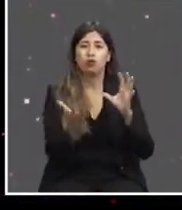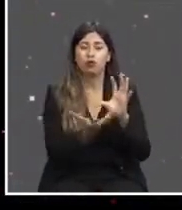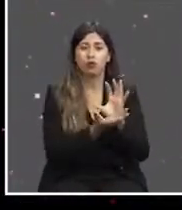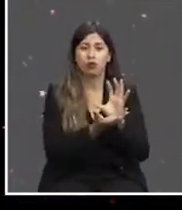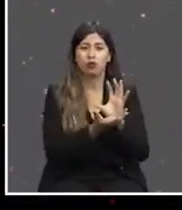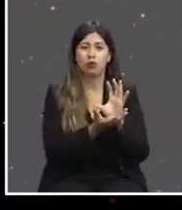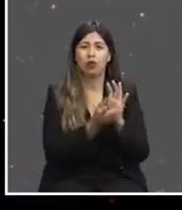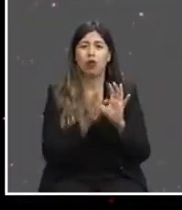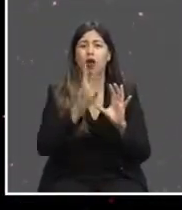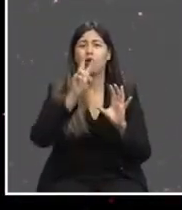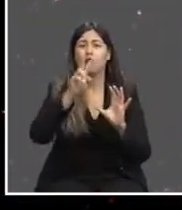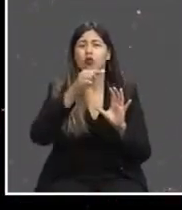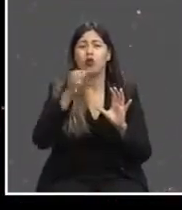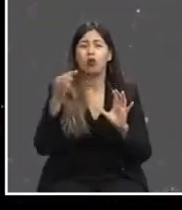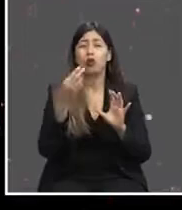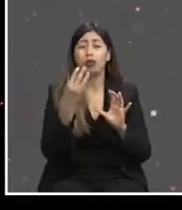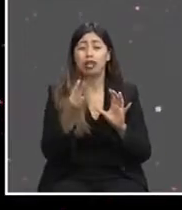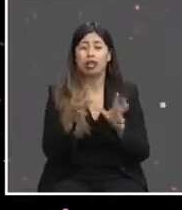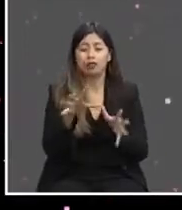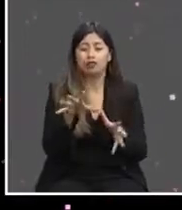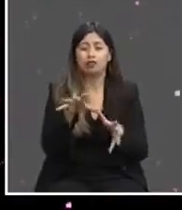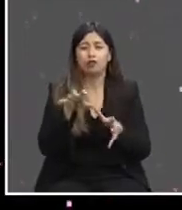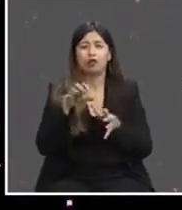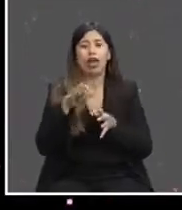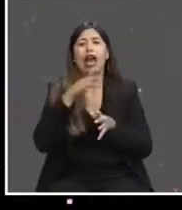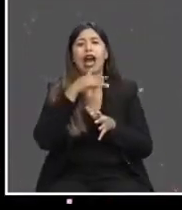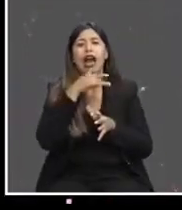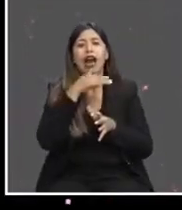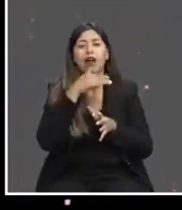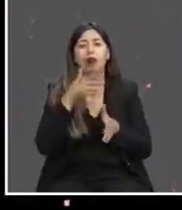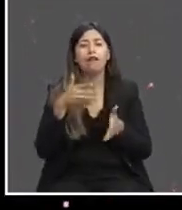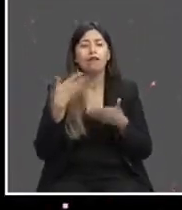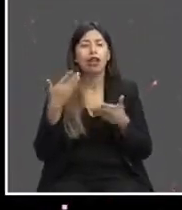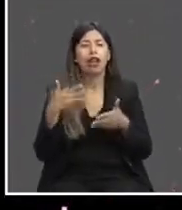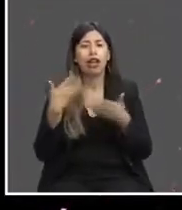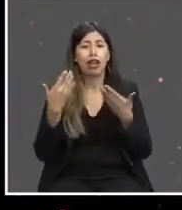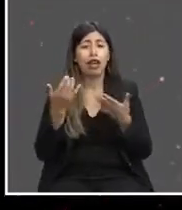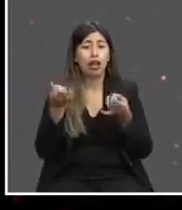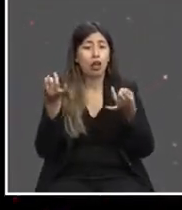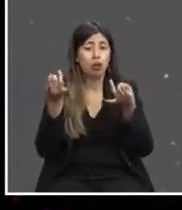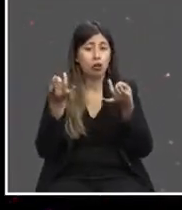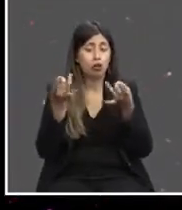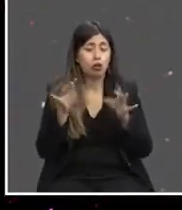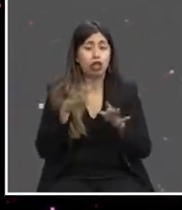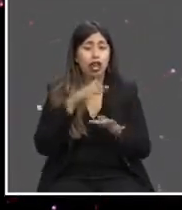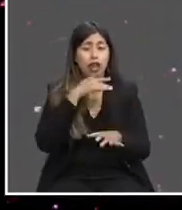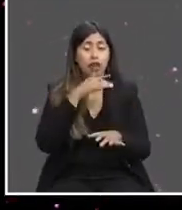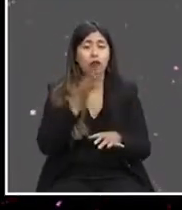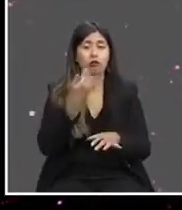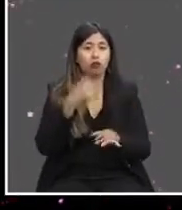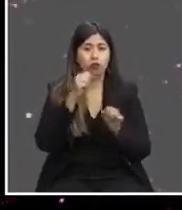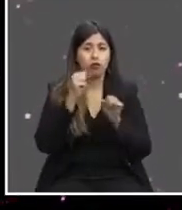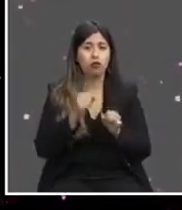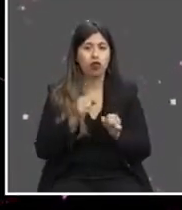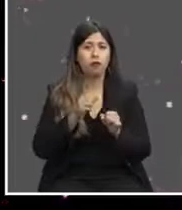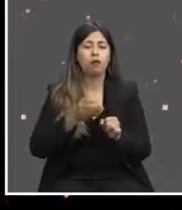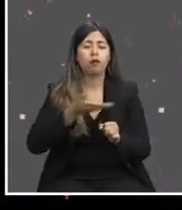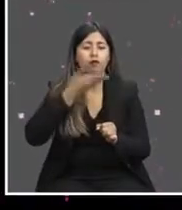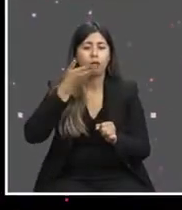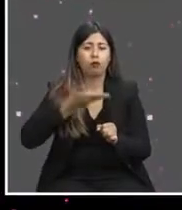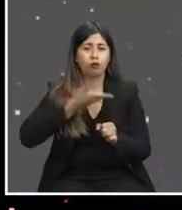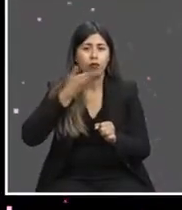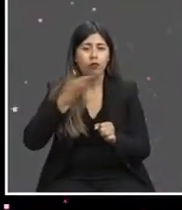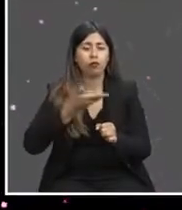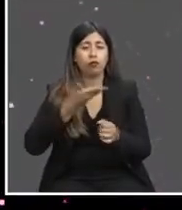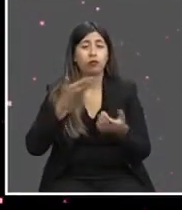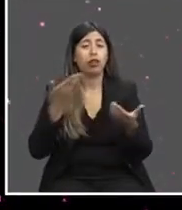That's the only water we can drink. And that means they're a really vital water resource in mountain regions. They store up water